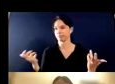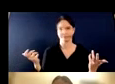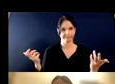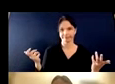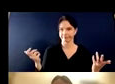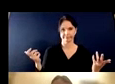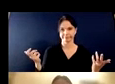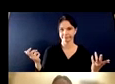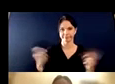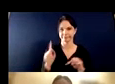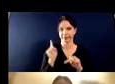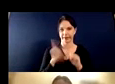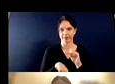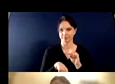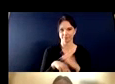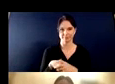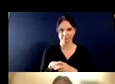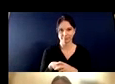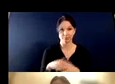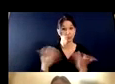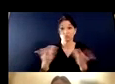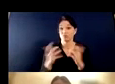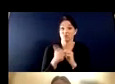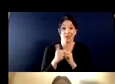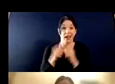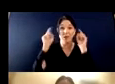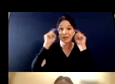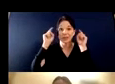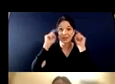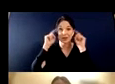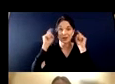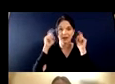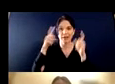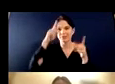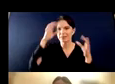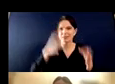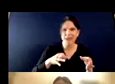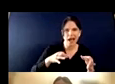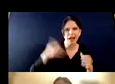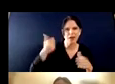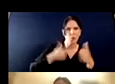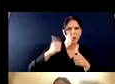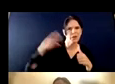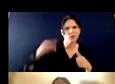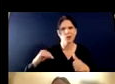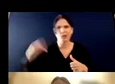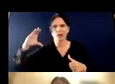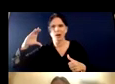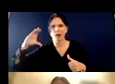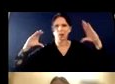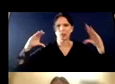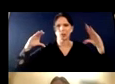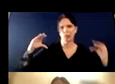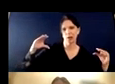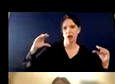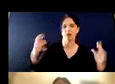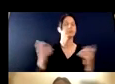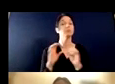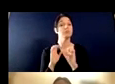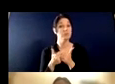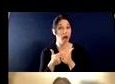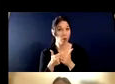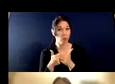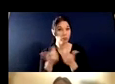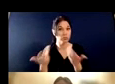to be reduced. How does the hearing aid decide which sound to amplify and which sound to decrease? One way it decides is based